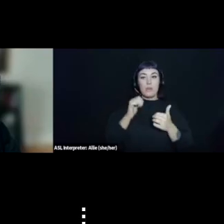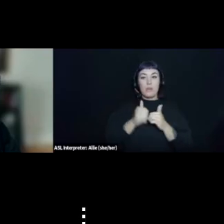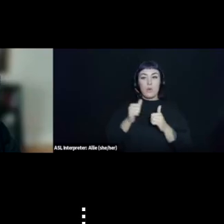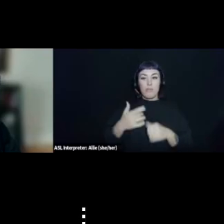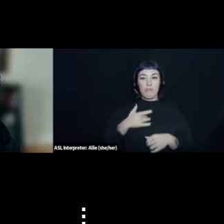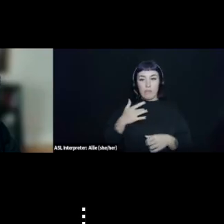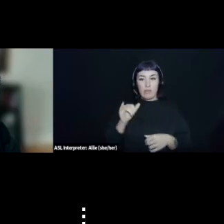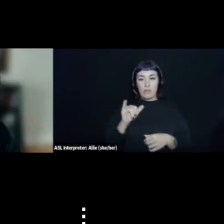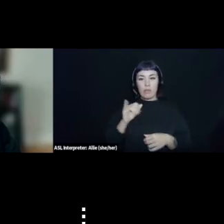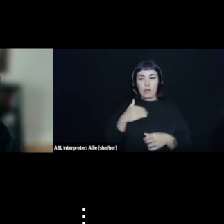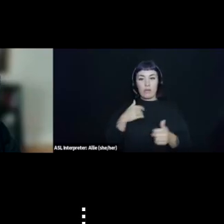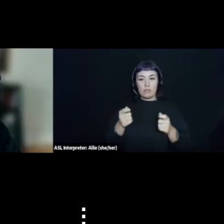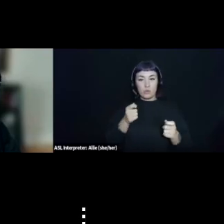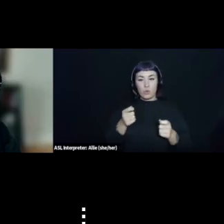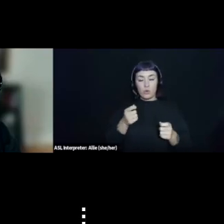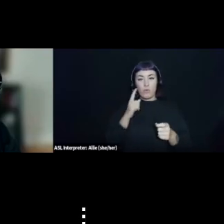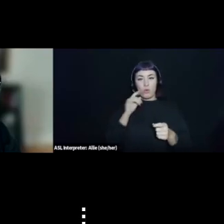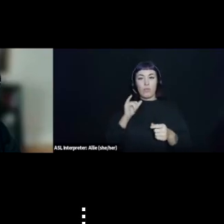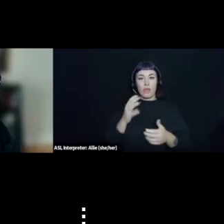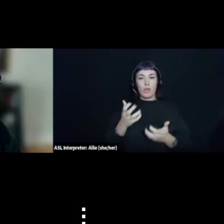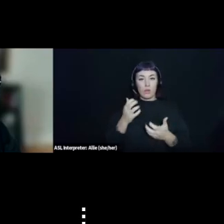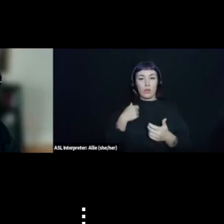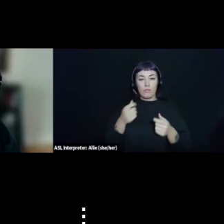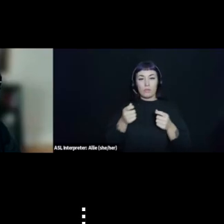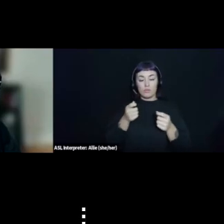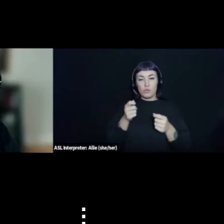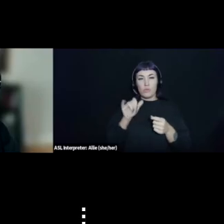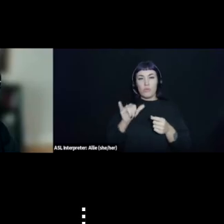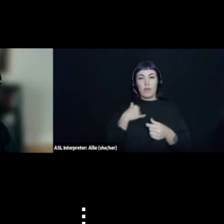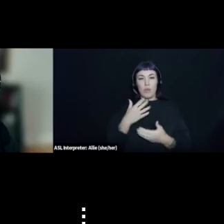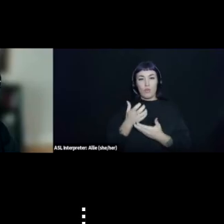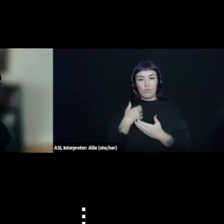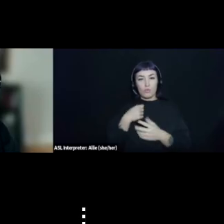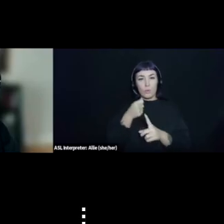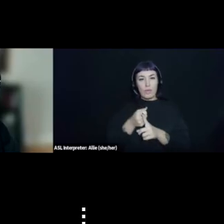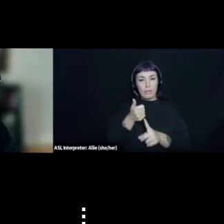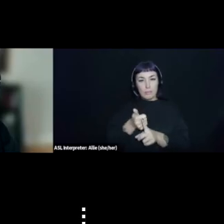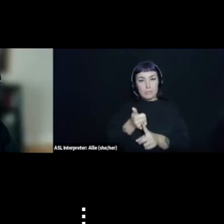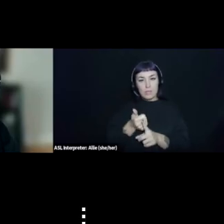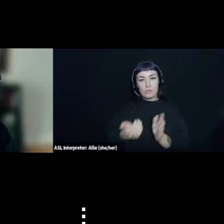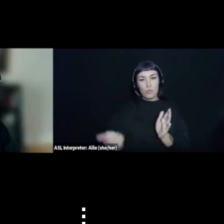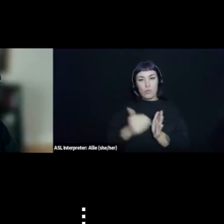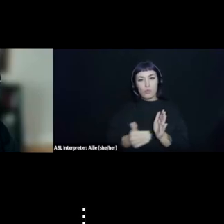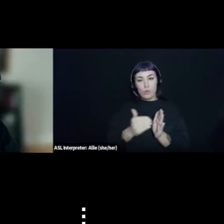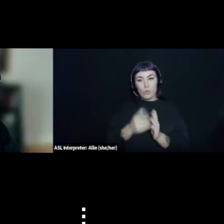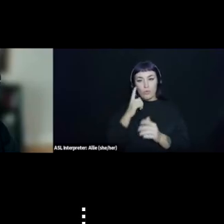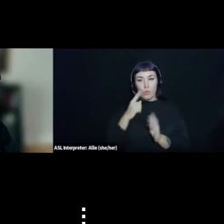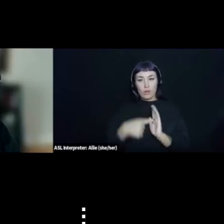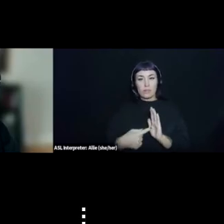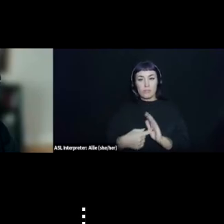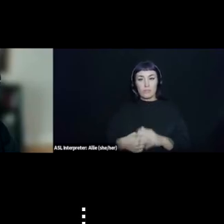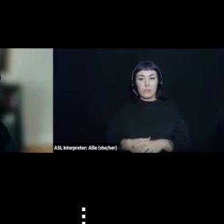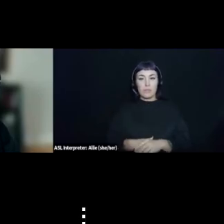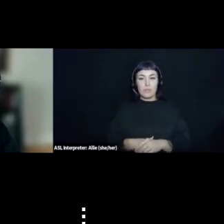can feel like to have control over those urges, to have control over that urge to hit themselves over and over, for example. And